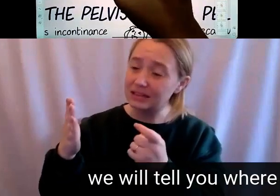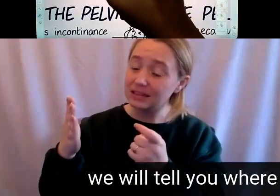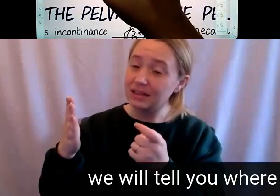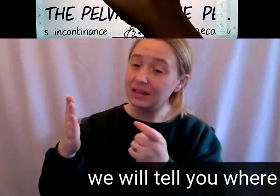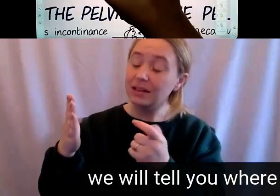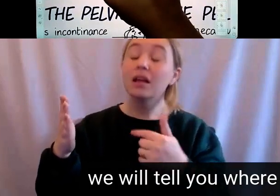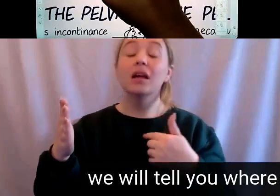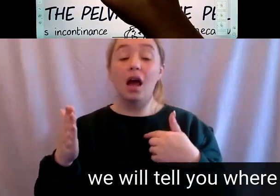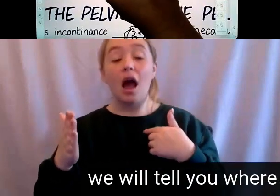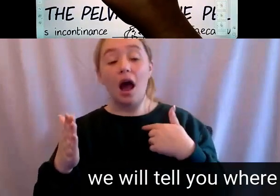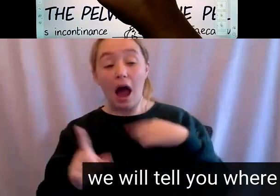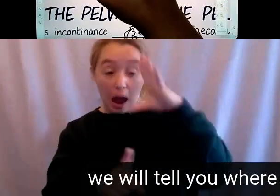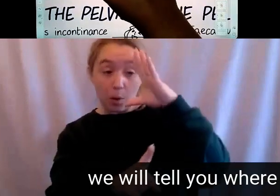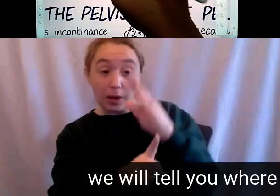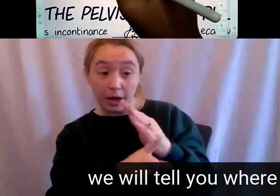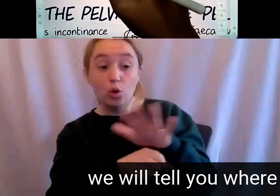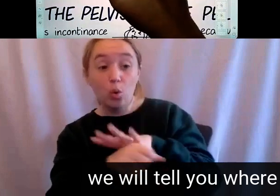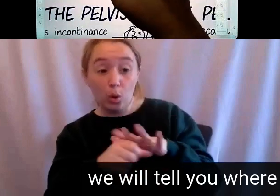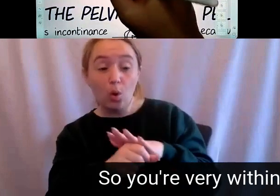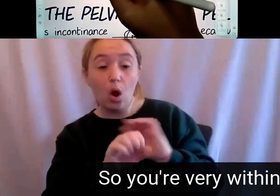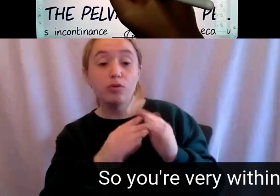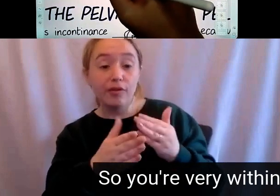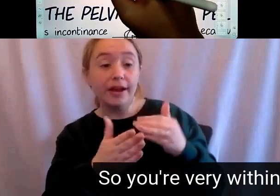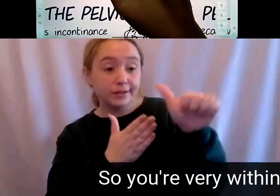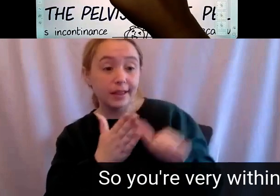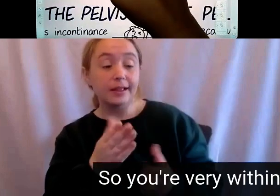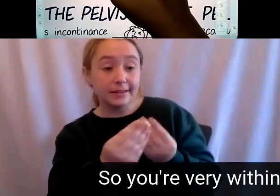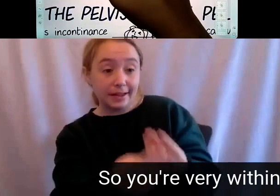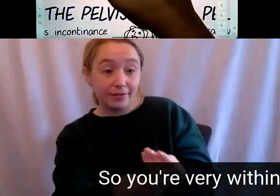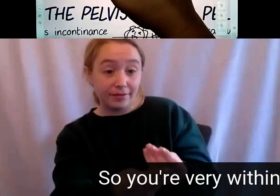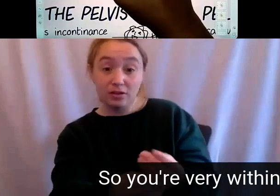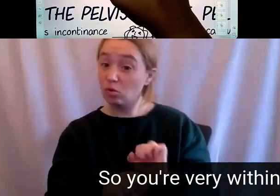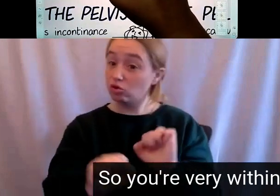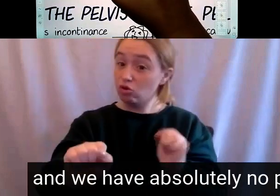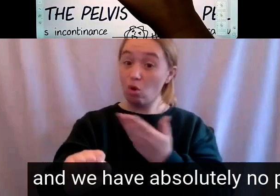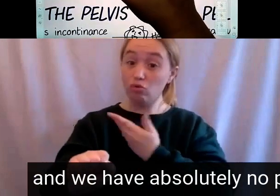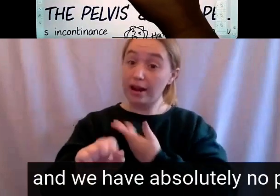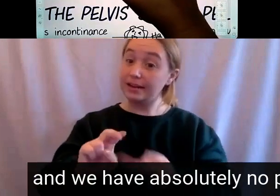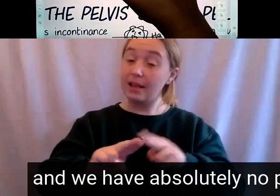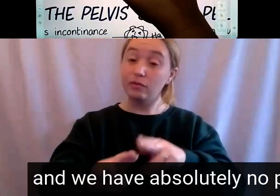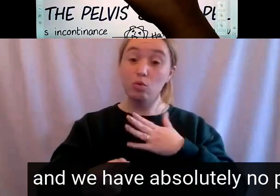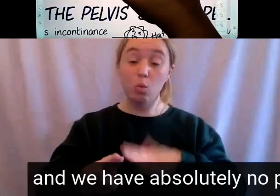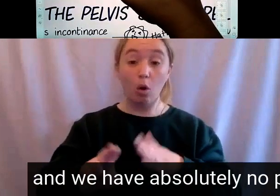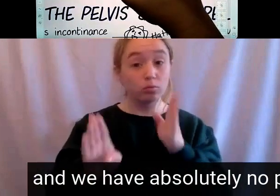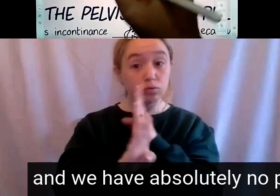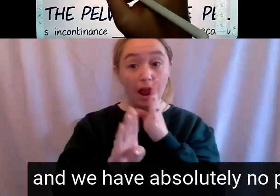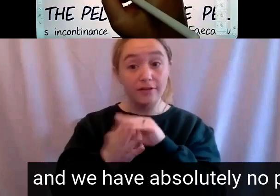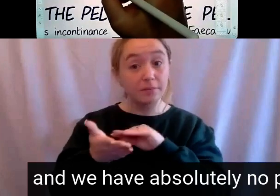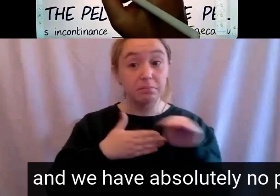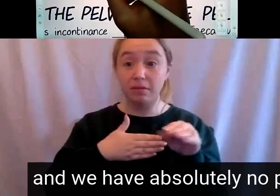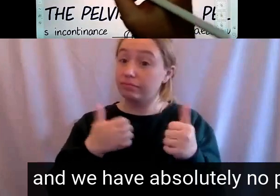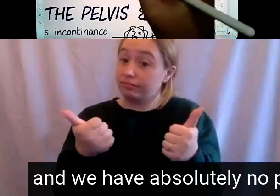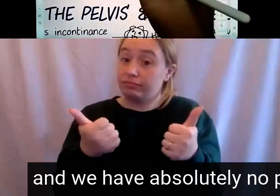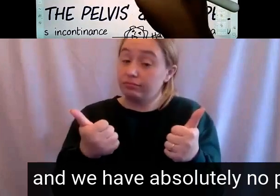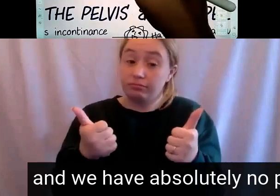tell you where the local providers are. So you're very within your rights to do that, and we have absolutely no problem at